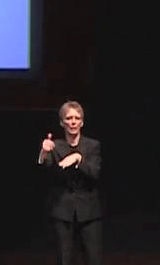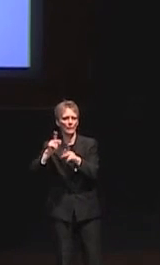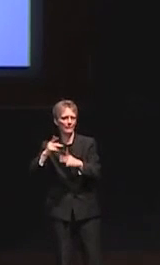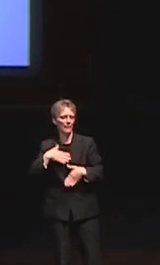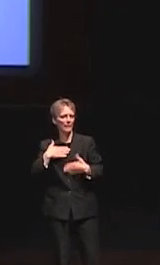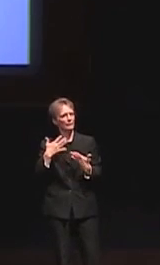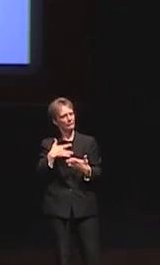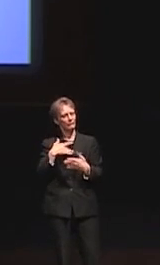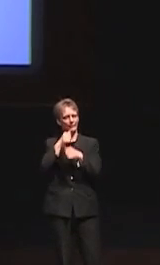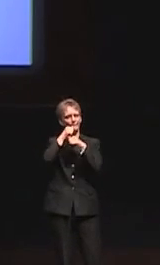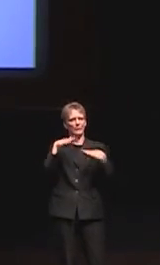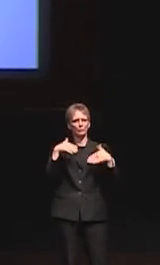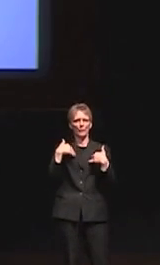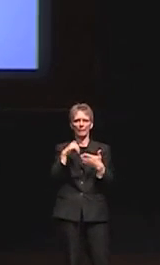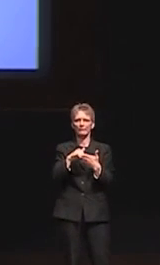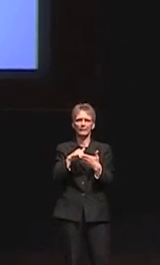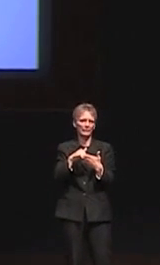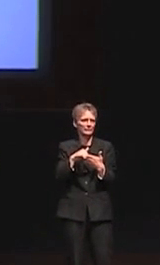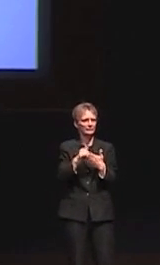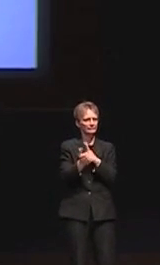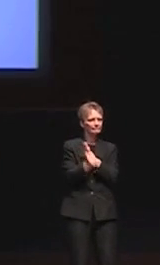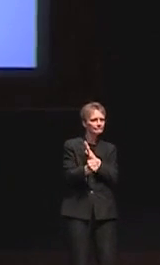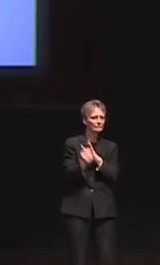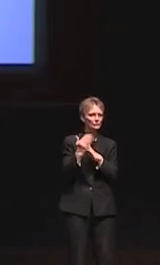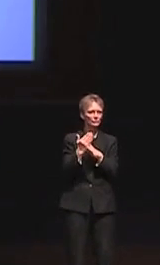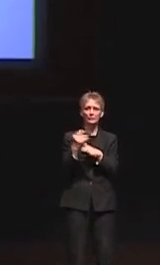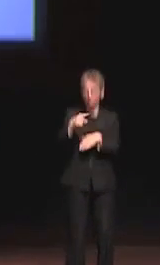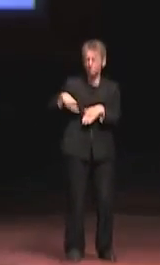it's a blessing to have this gift to share to people. And you're blessed. You're blessed.